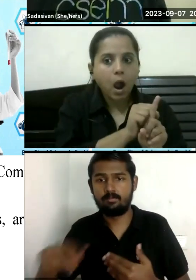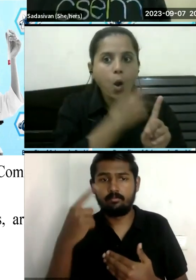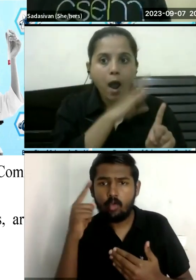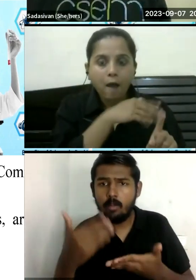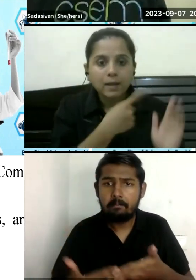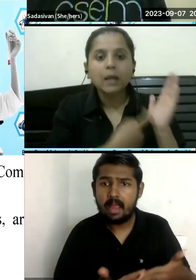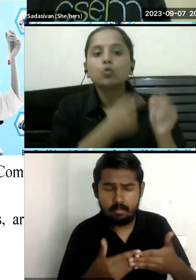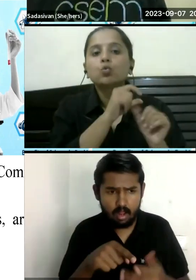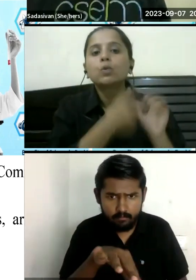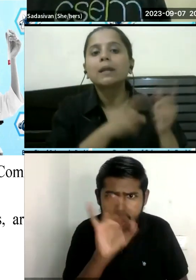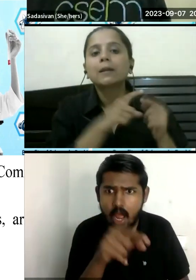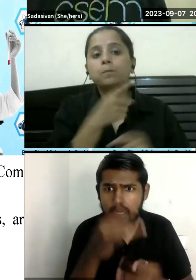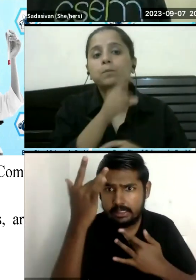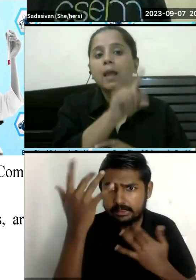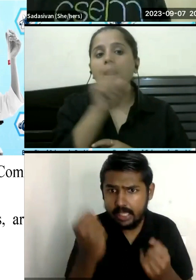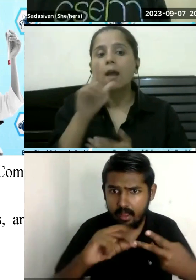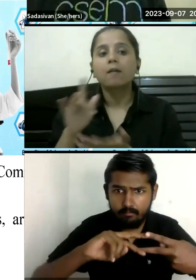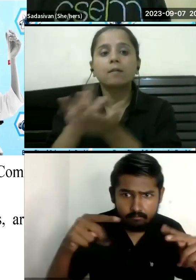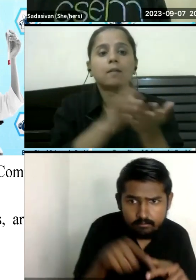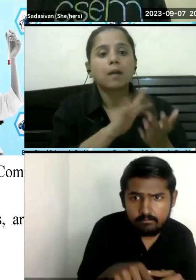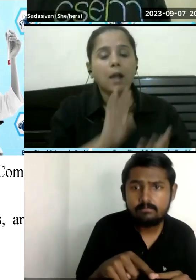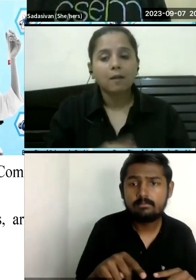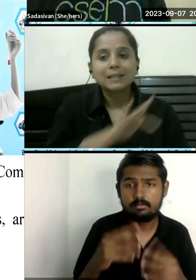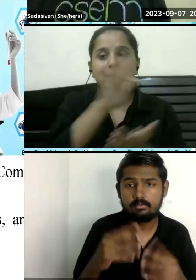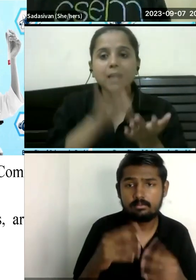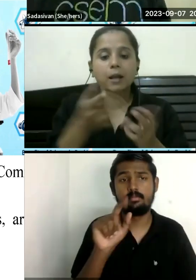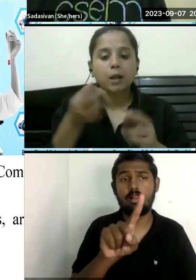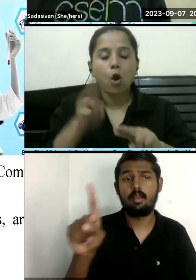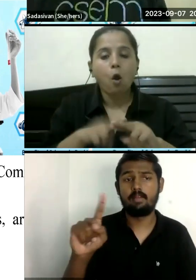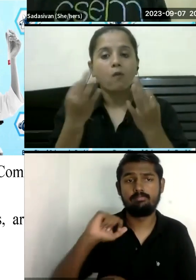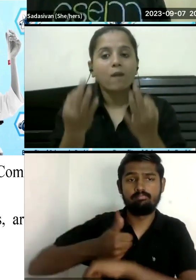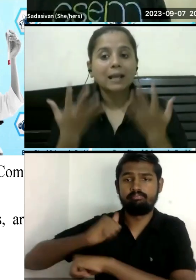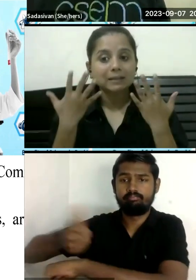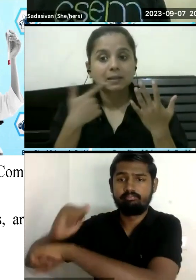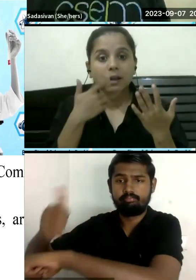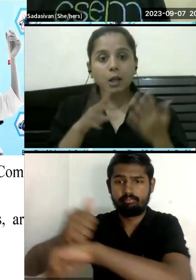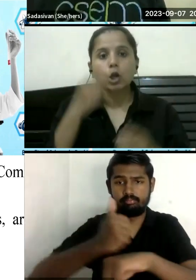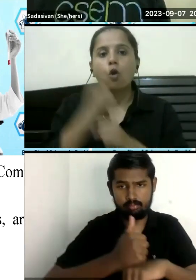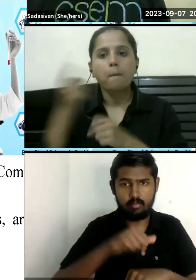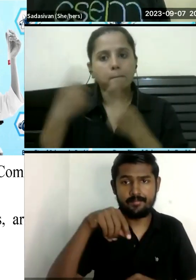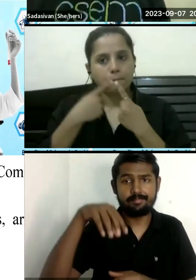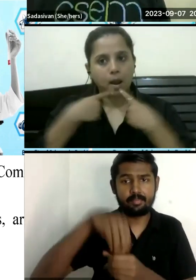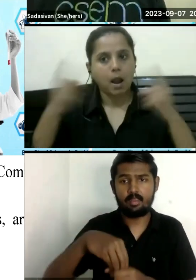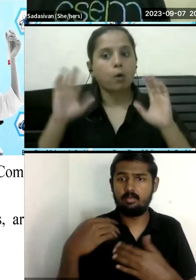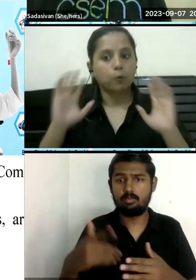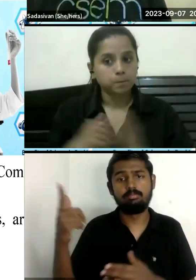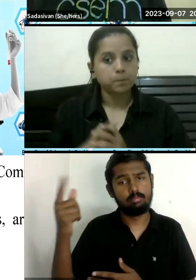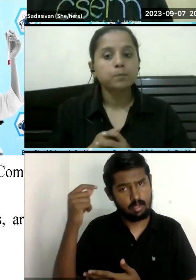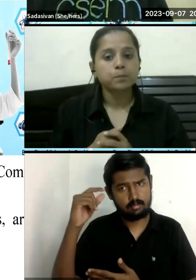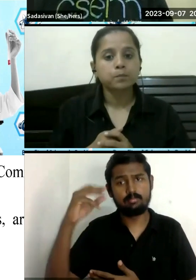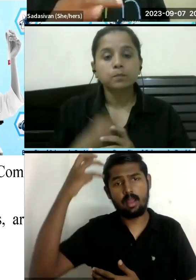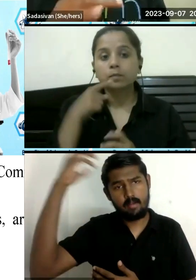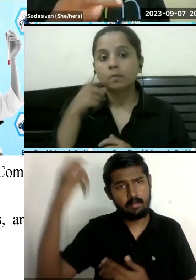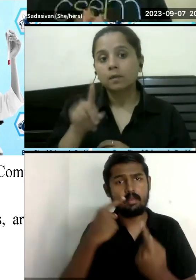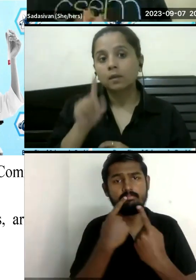11 centers of excellence have been announced by the government of India. And apart from that, at the next